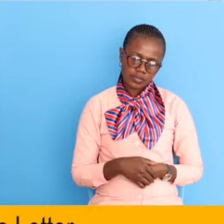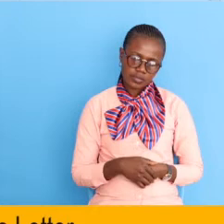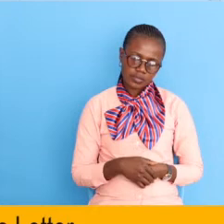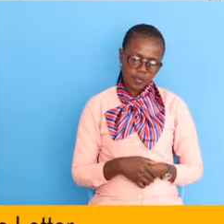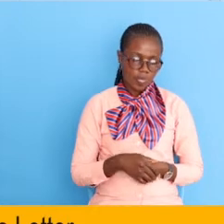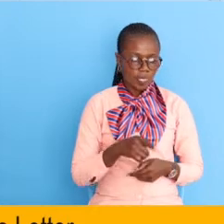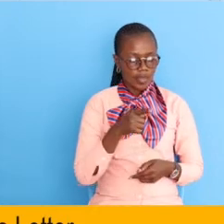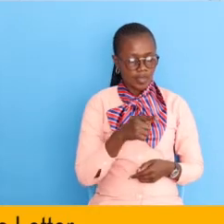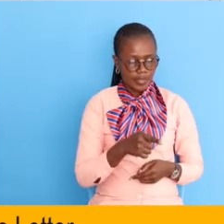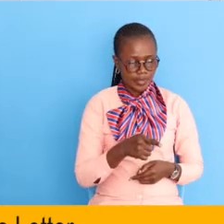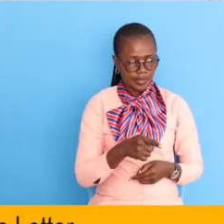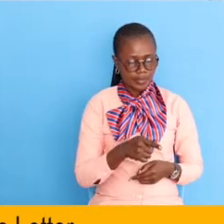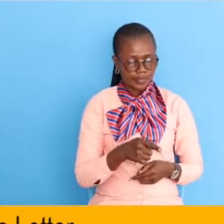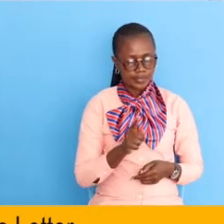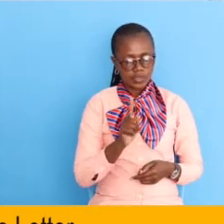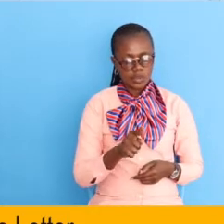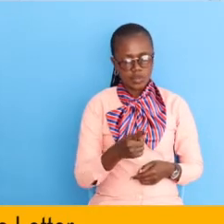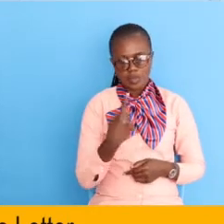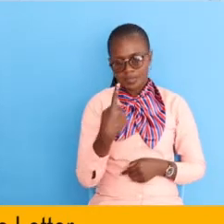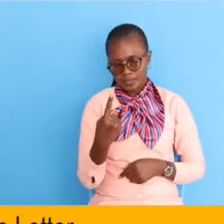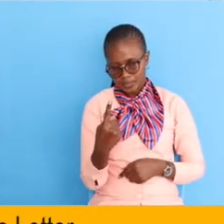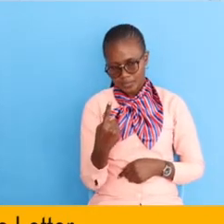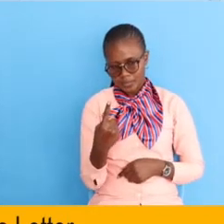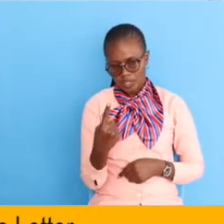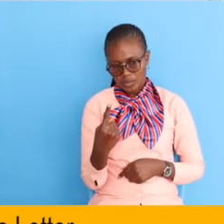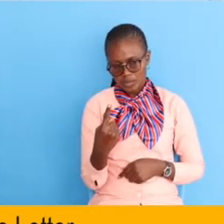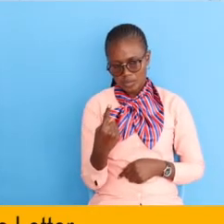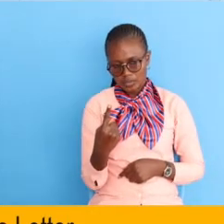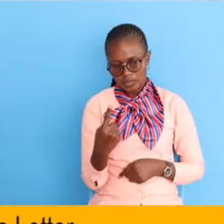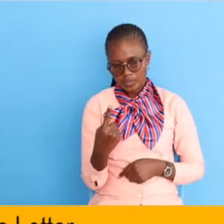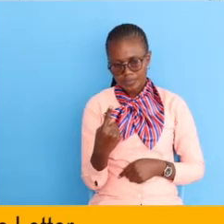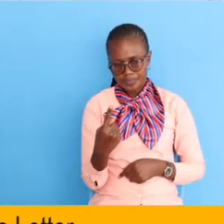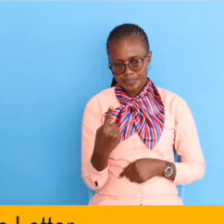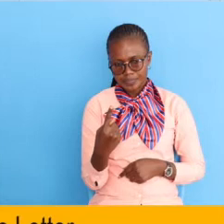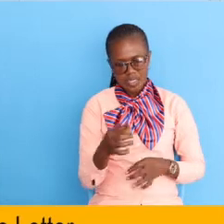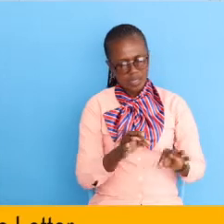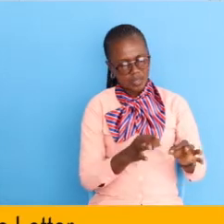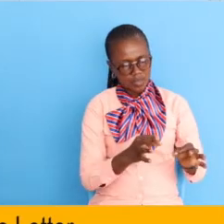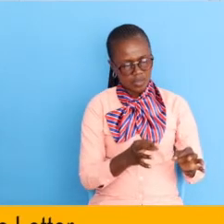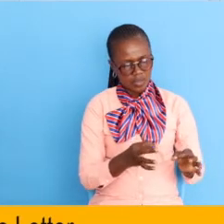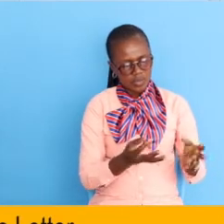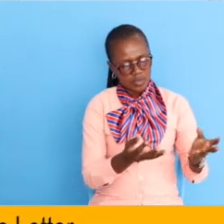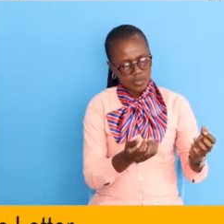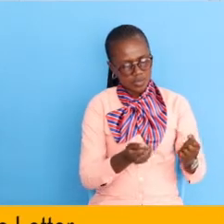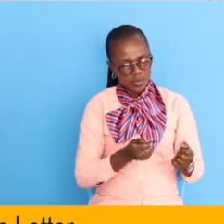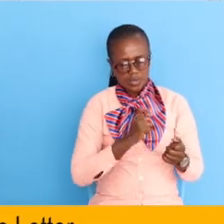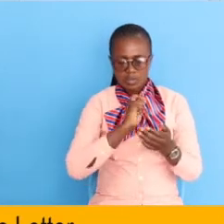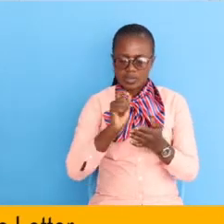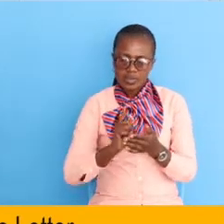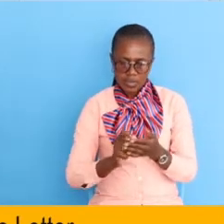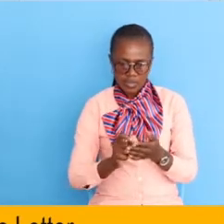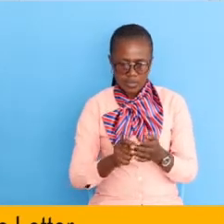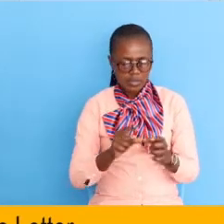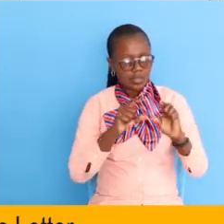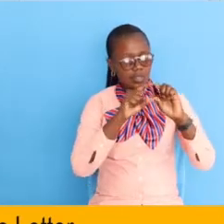This could be one. You can think of any other way on how you can write the heading.